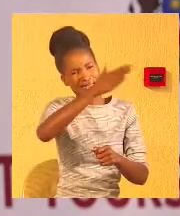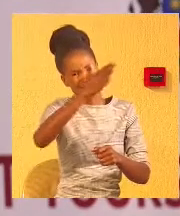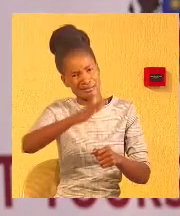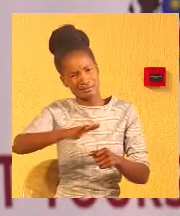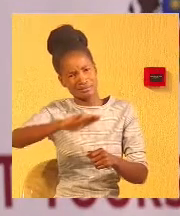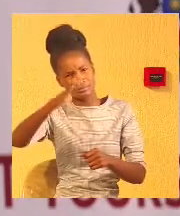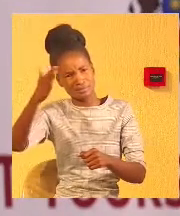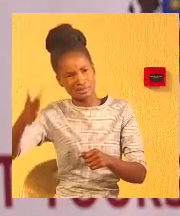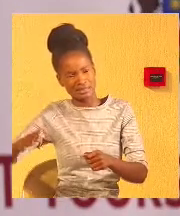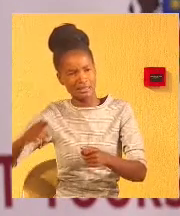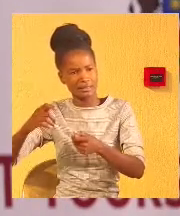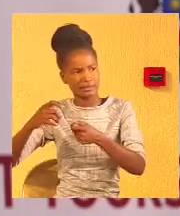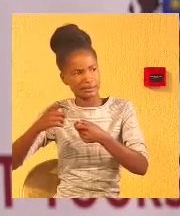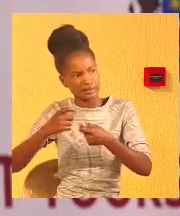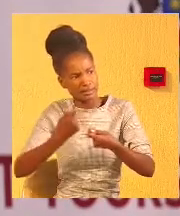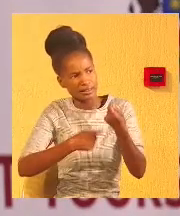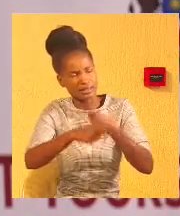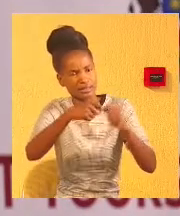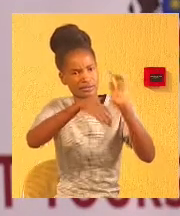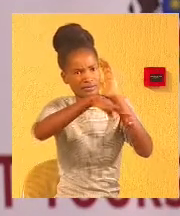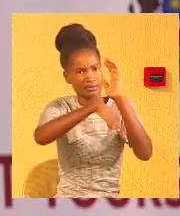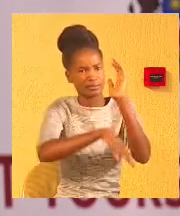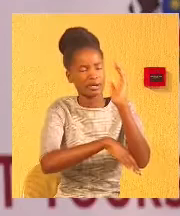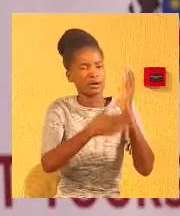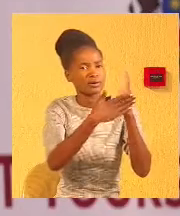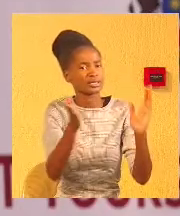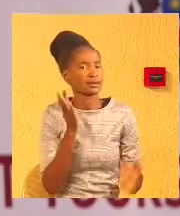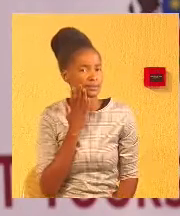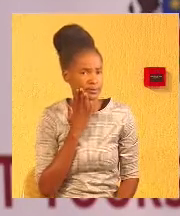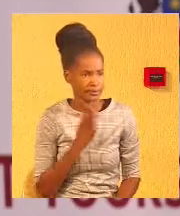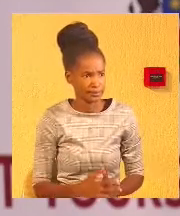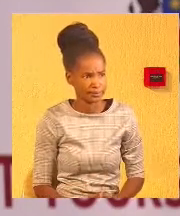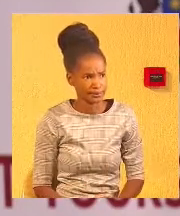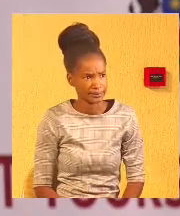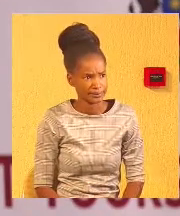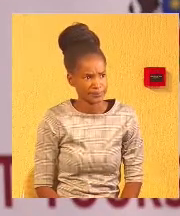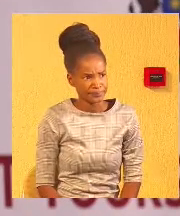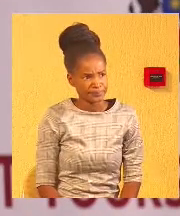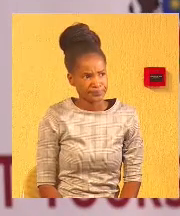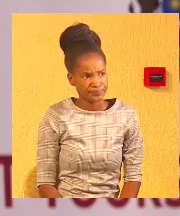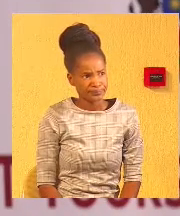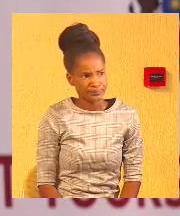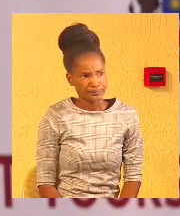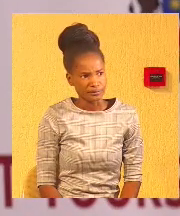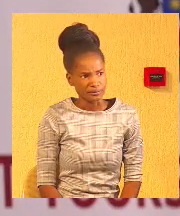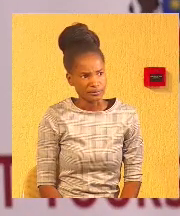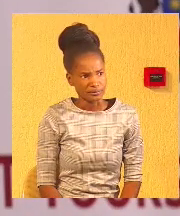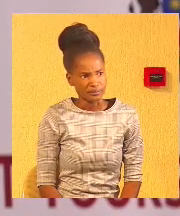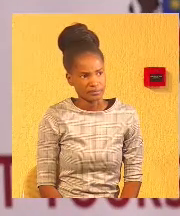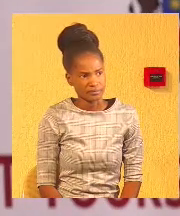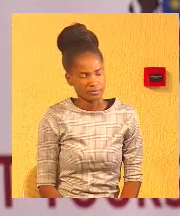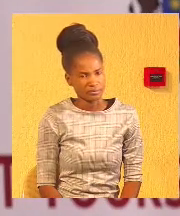to buy fresh products? Those were the questions. Perhaps you can start with Mr. Misika, as some of the questions were directed to your ministry directly.